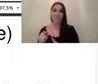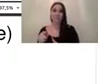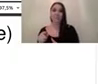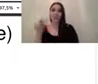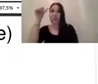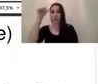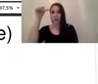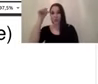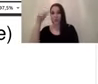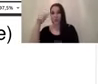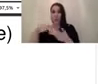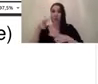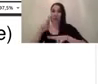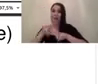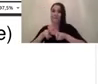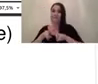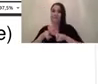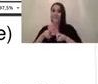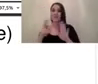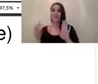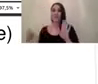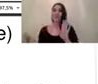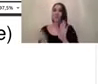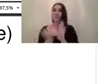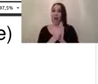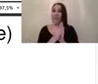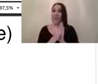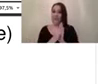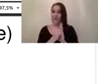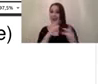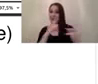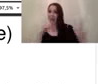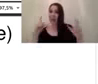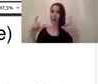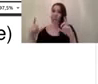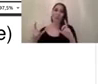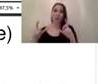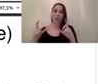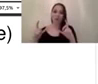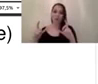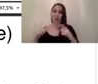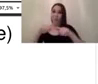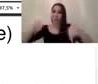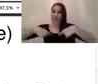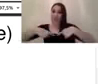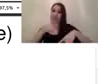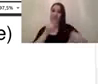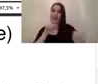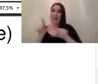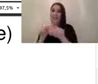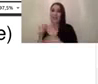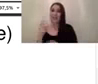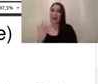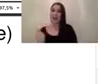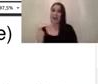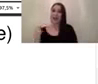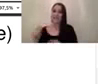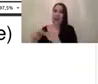know if the camera that we are selecting has a high quantum